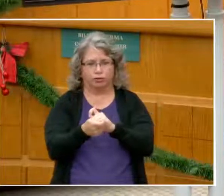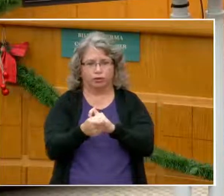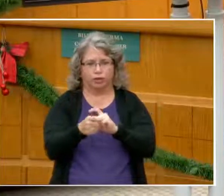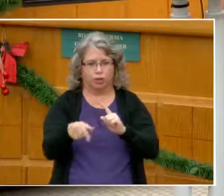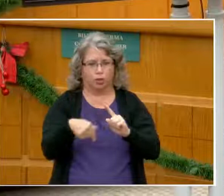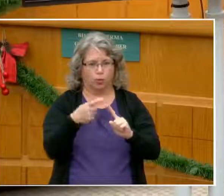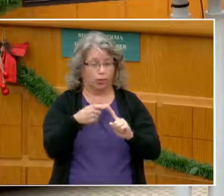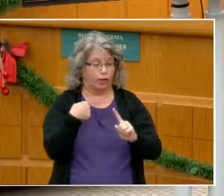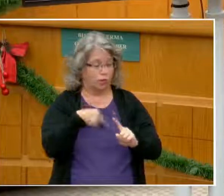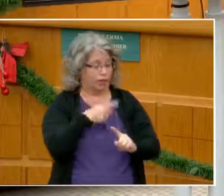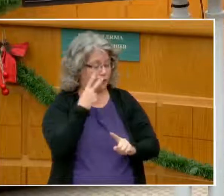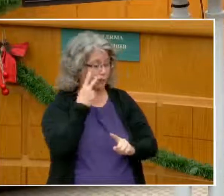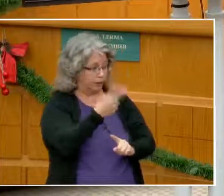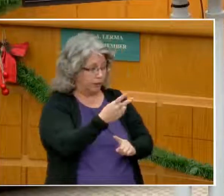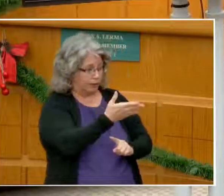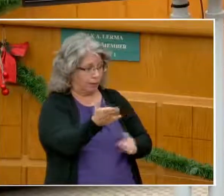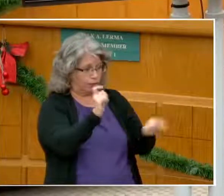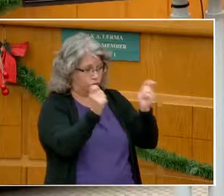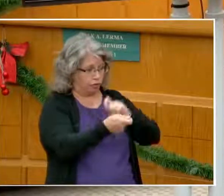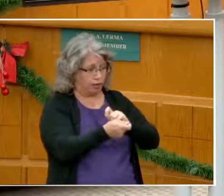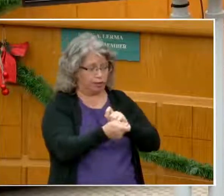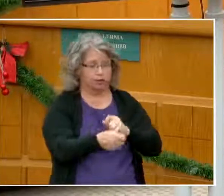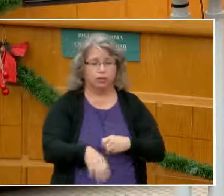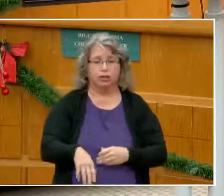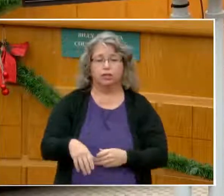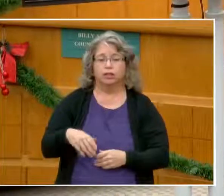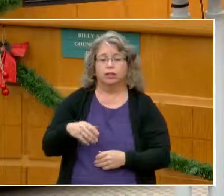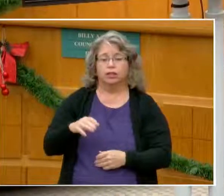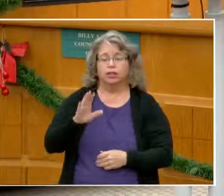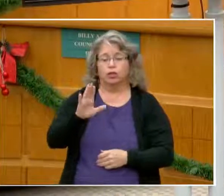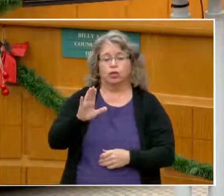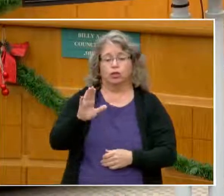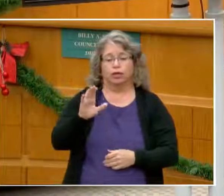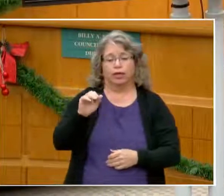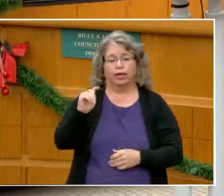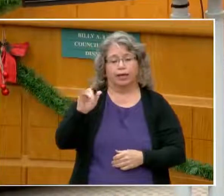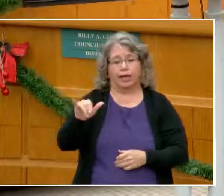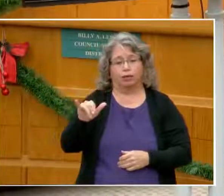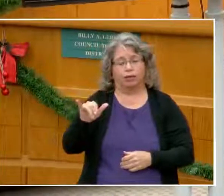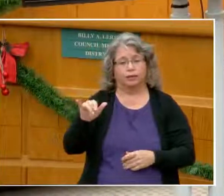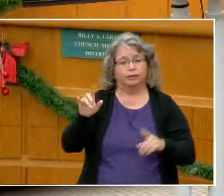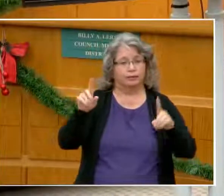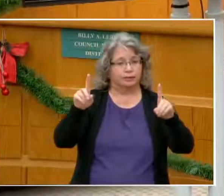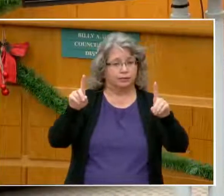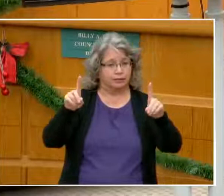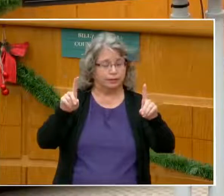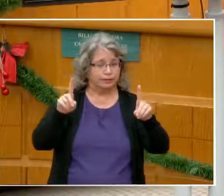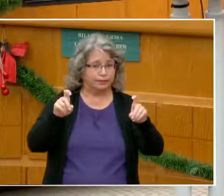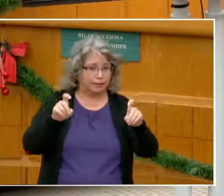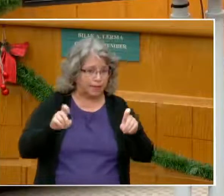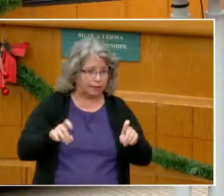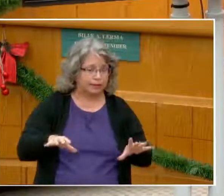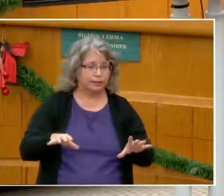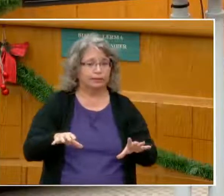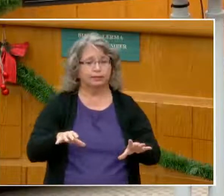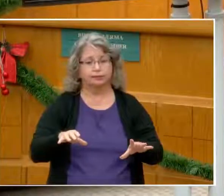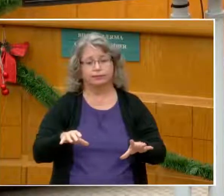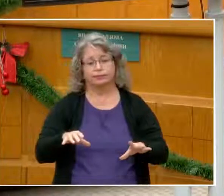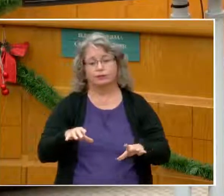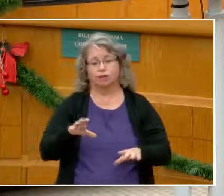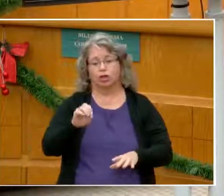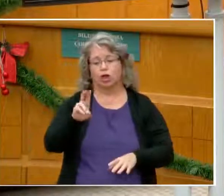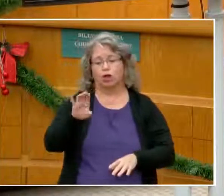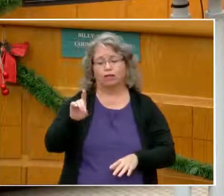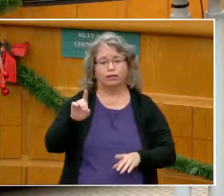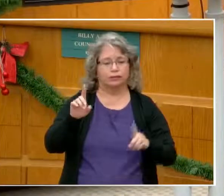And what we've made the decision to do is your county testing agents, your COVID testing agents is what we like to call